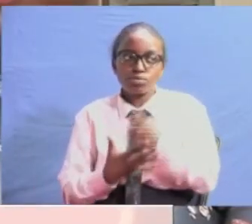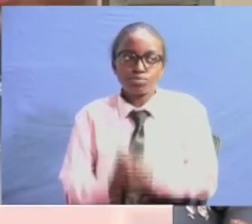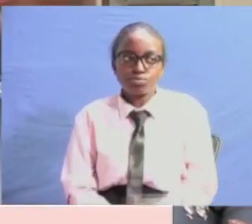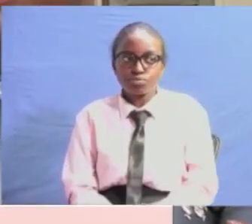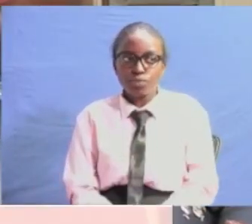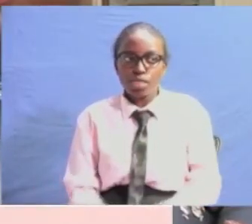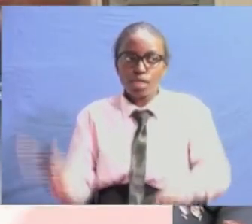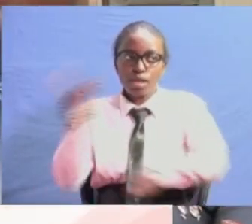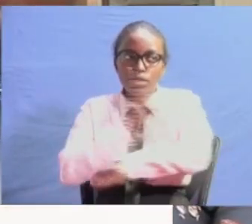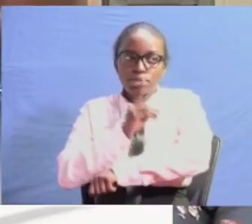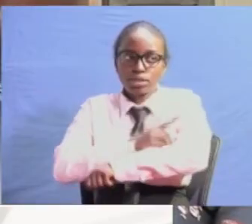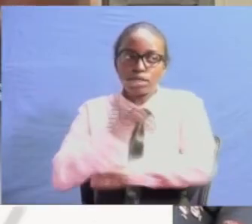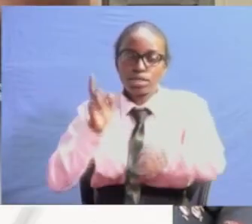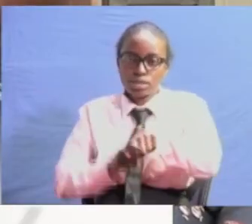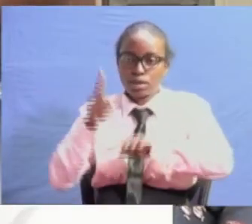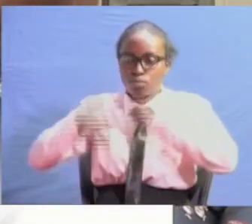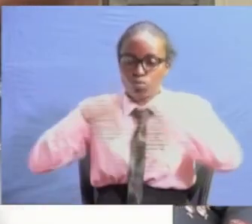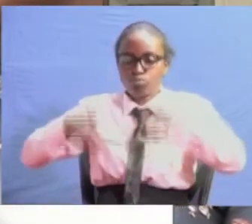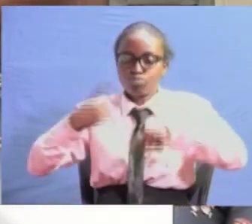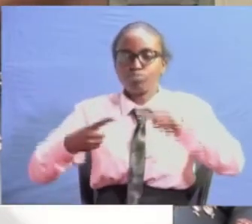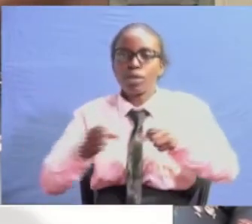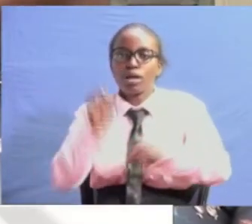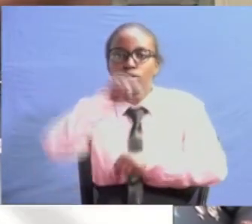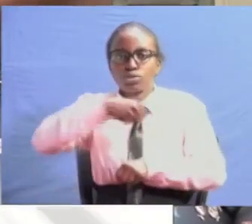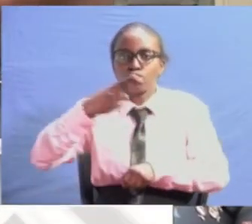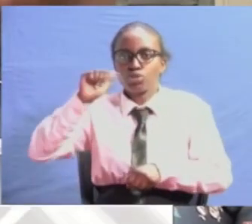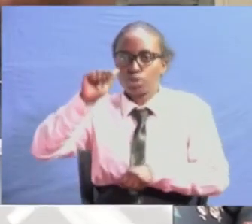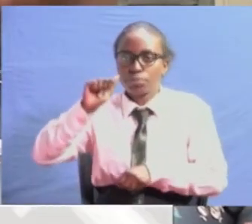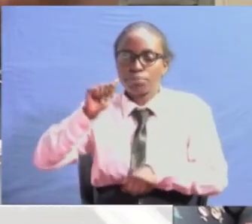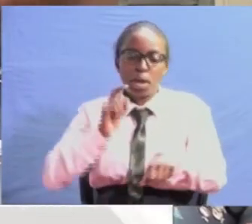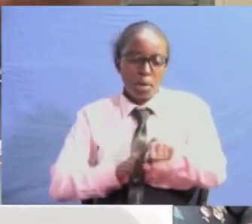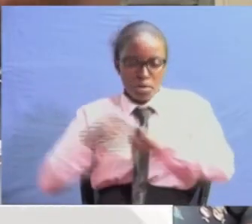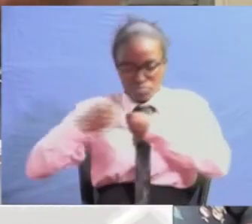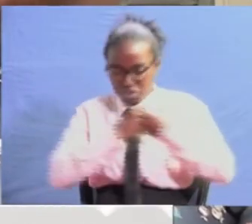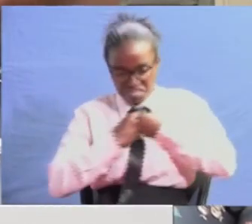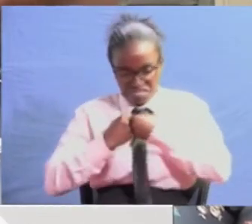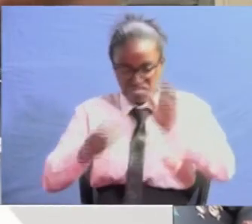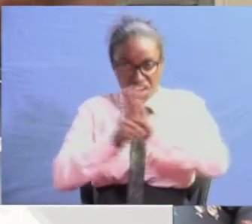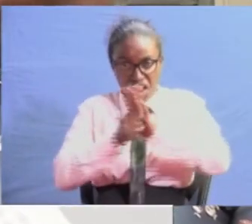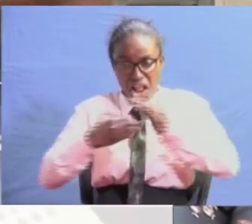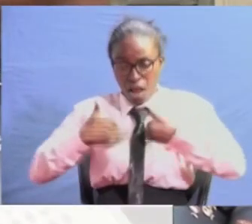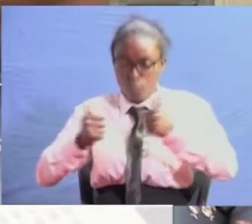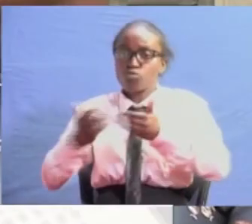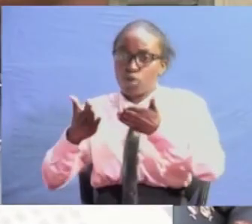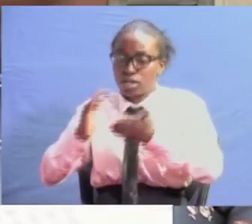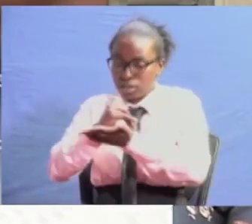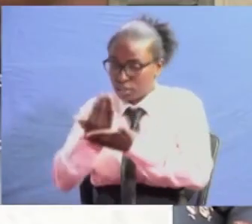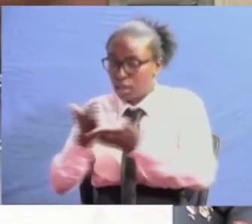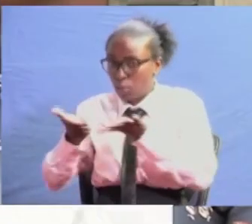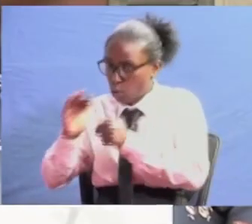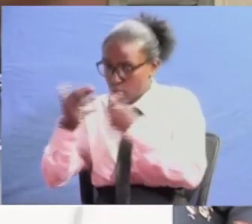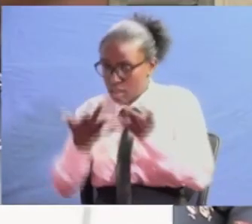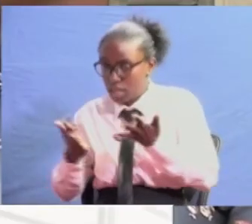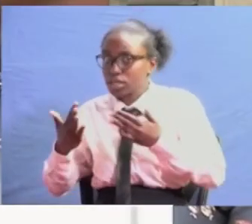rolling out this SHA, we've met a lot of challenges because we are perplexed that some of the things that the government was